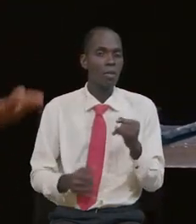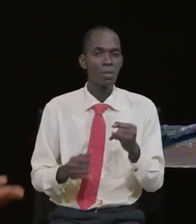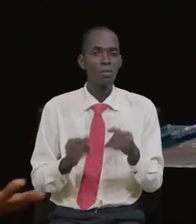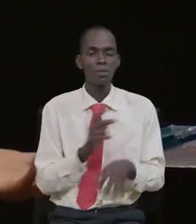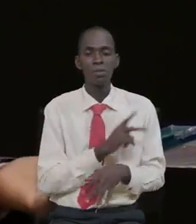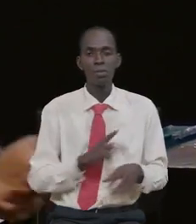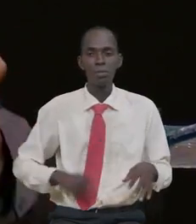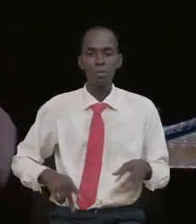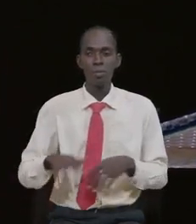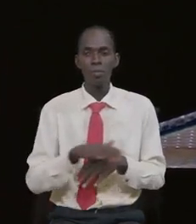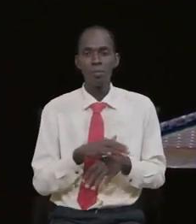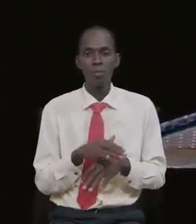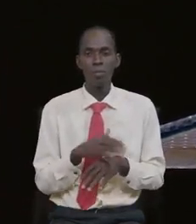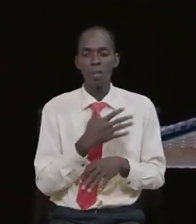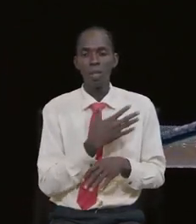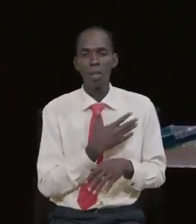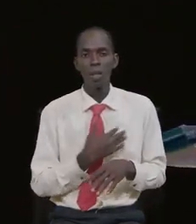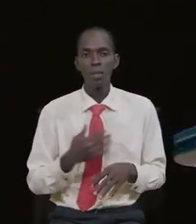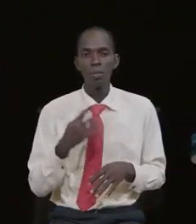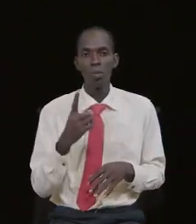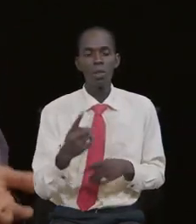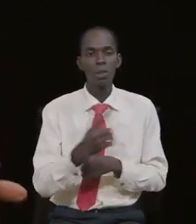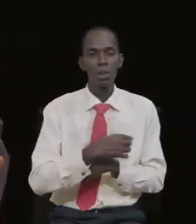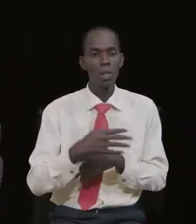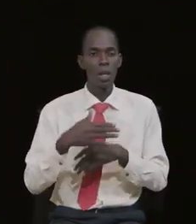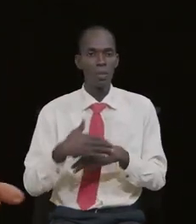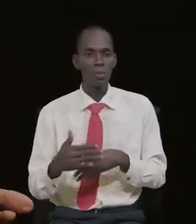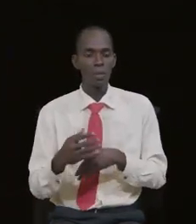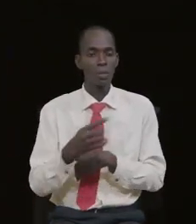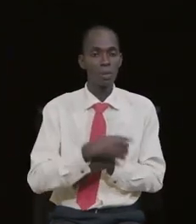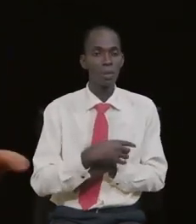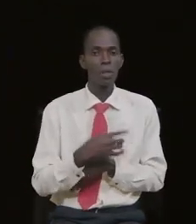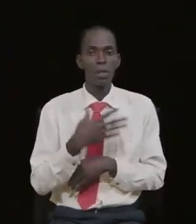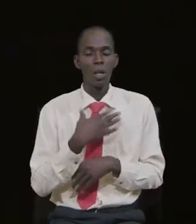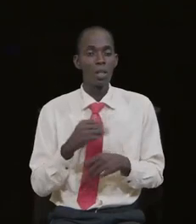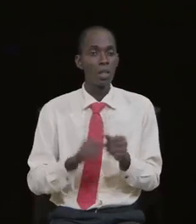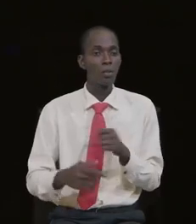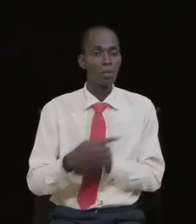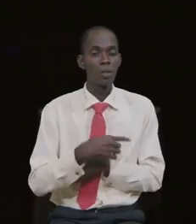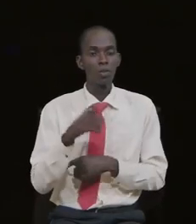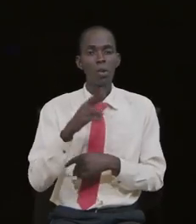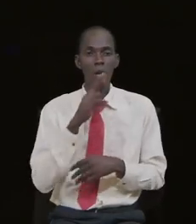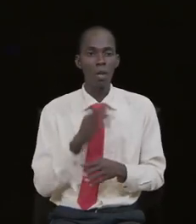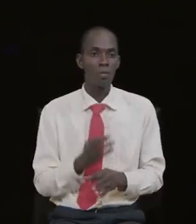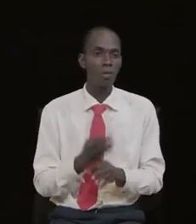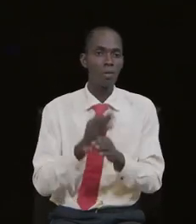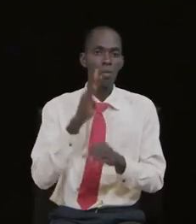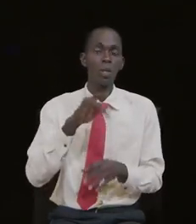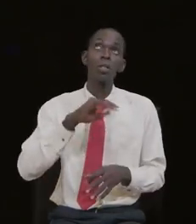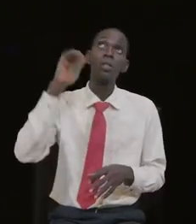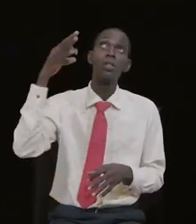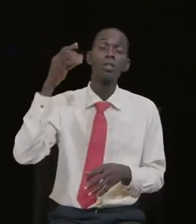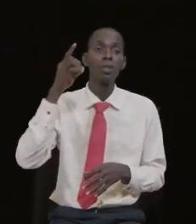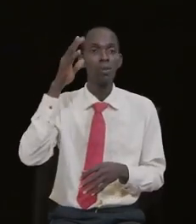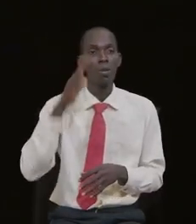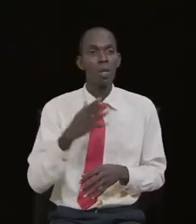because you are faithful one day at a time, and every day you are faithful by the grace of God, and you walk by faith,